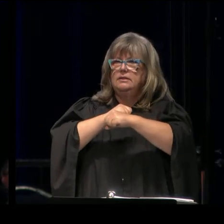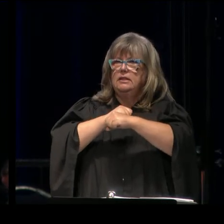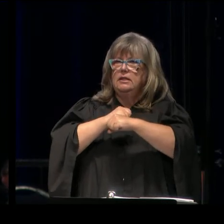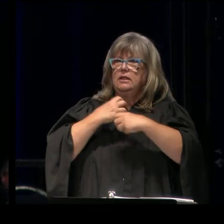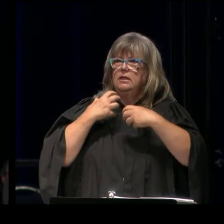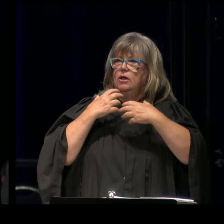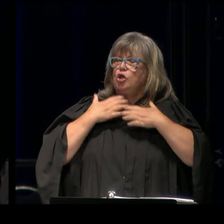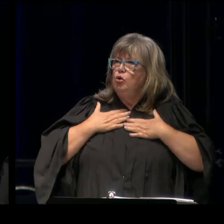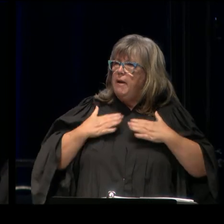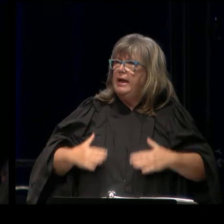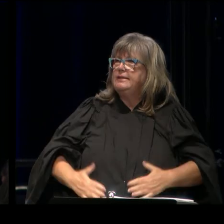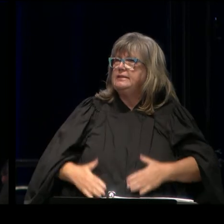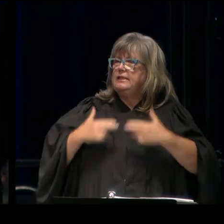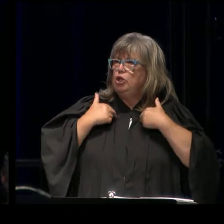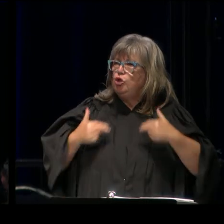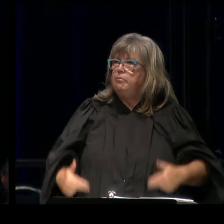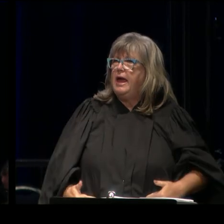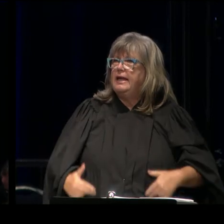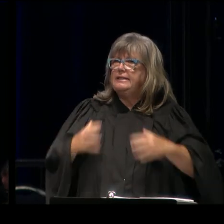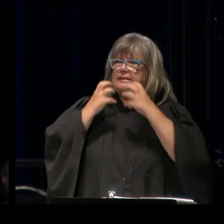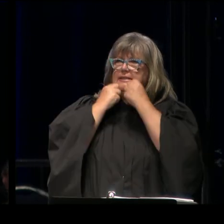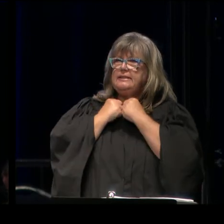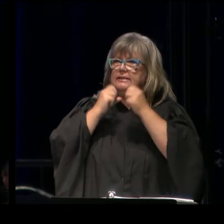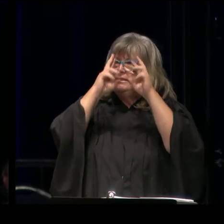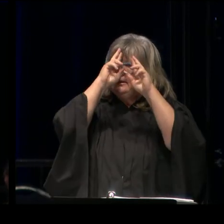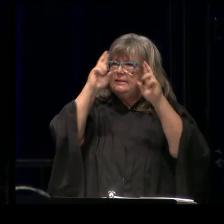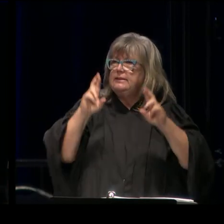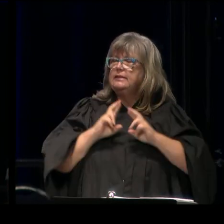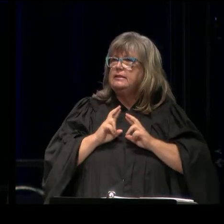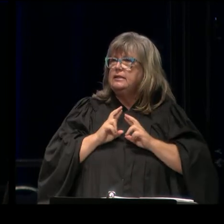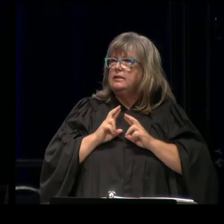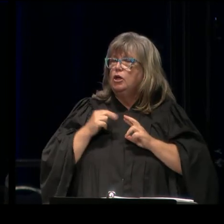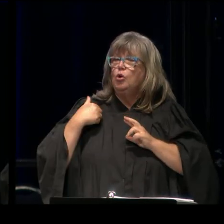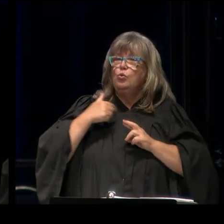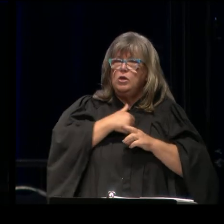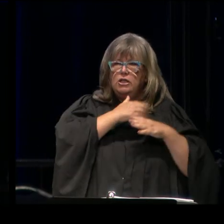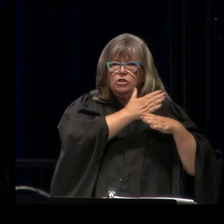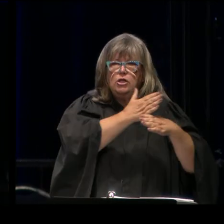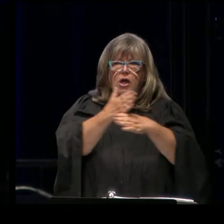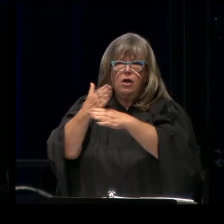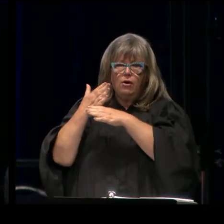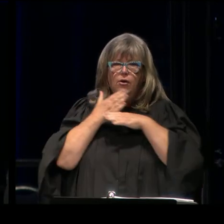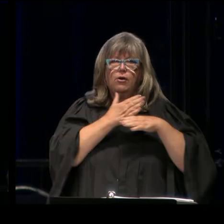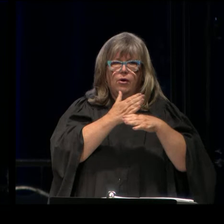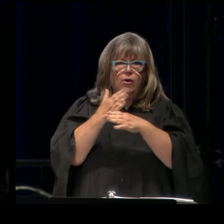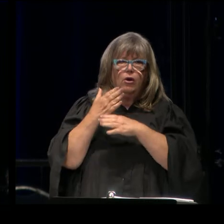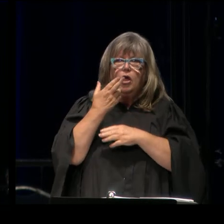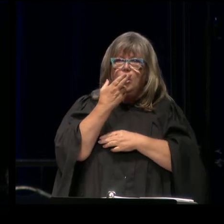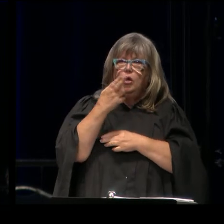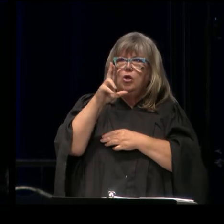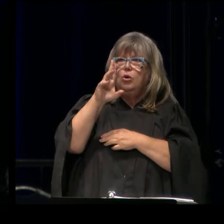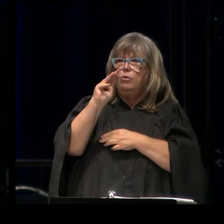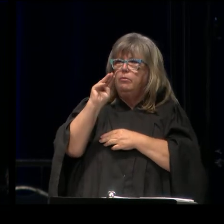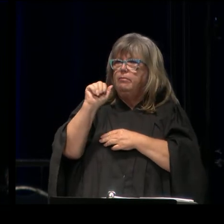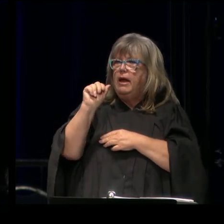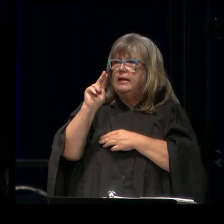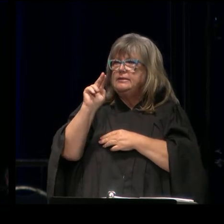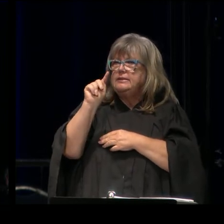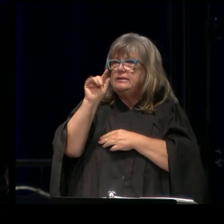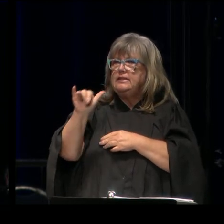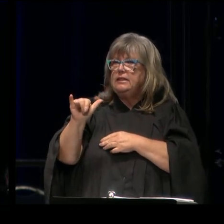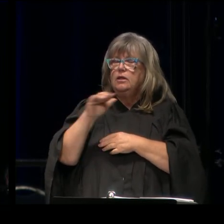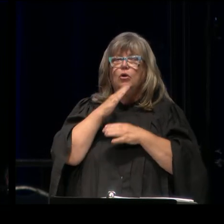understand that we all share this humanity and we share this